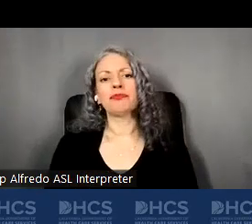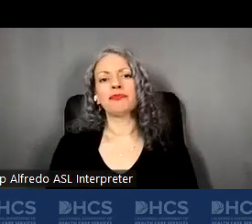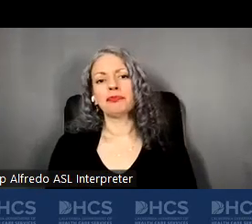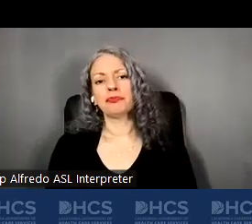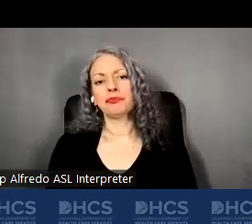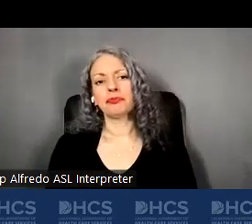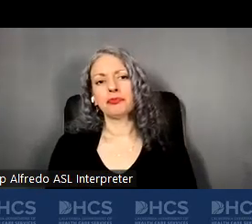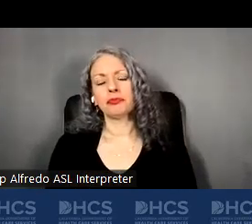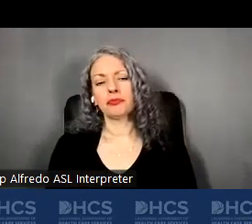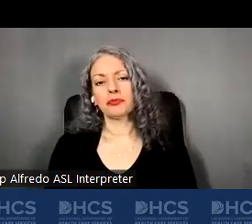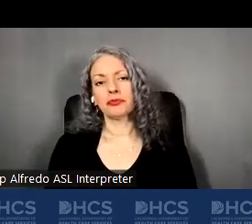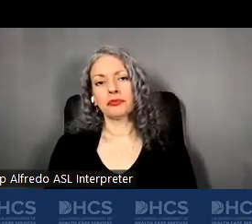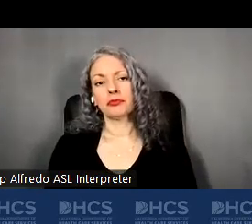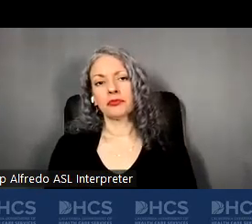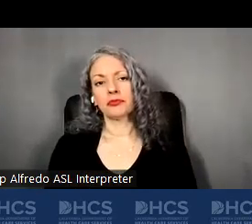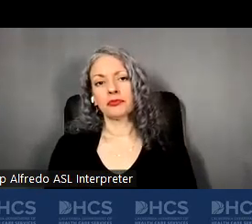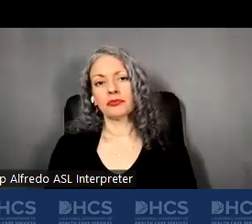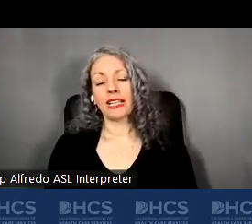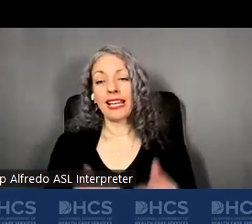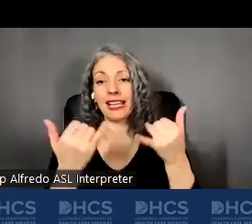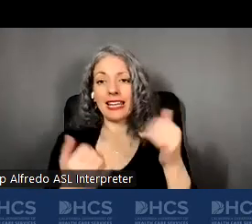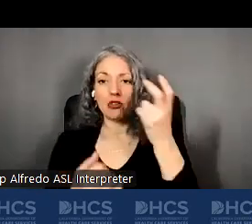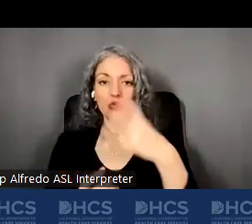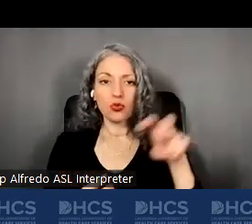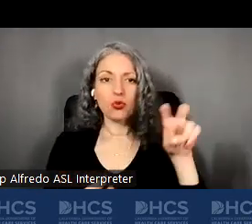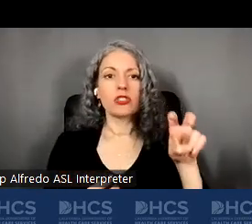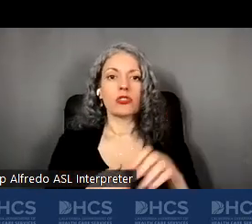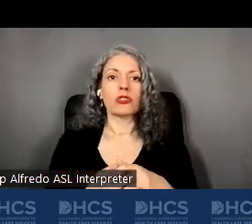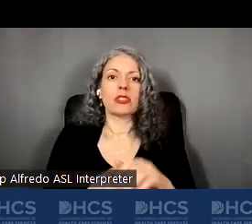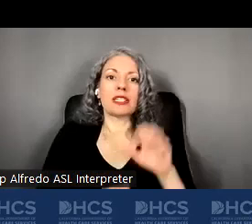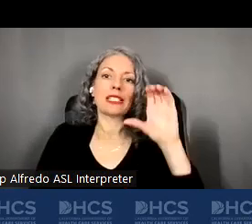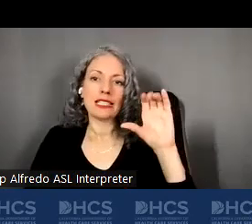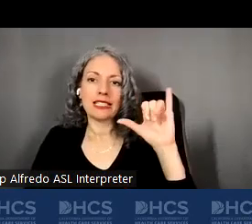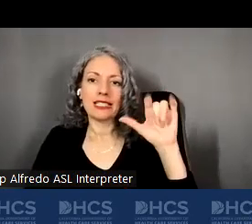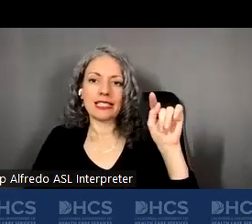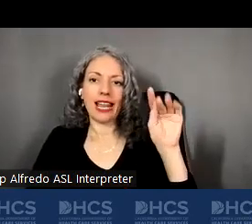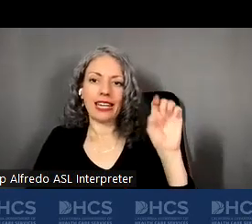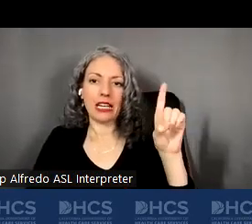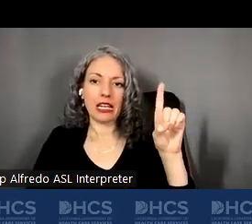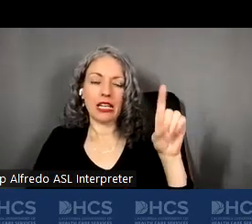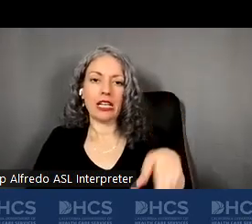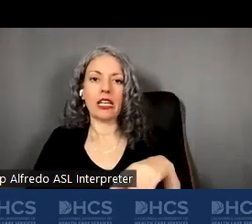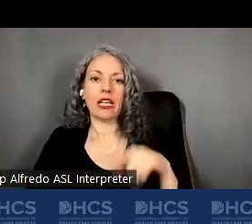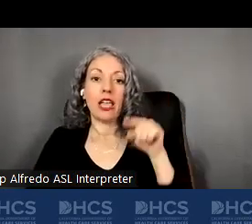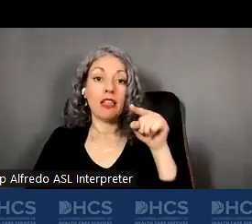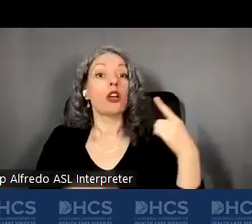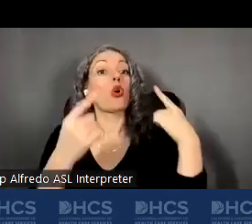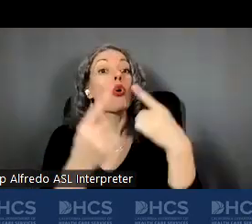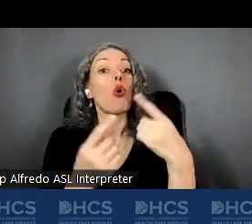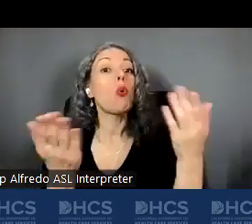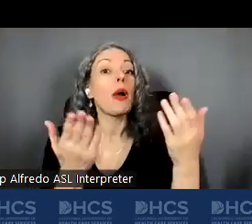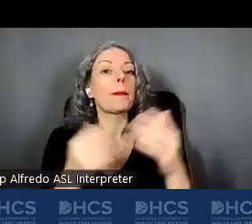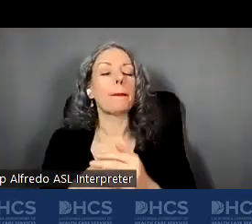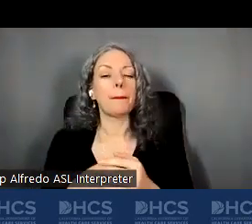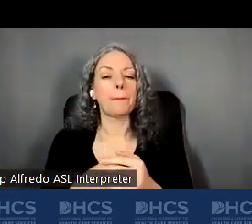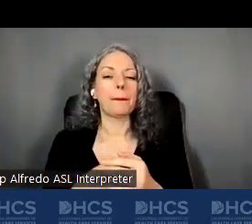Okay, so wanted to switch to CITED. So CITED is the goal ultimately of CITED